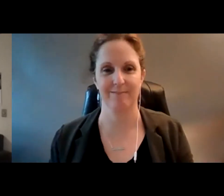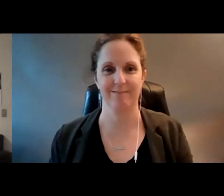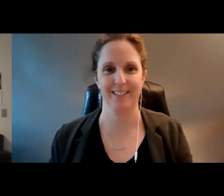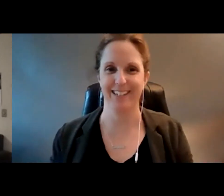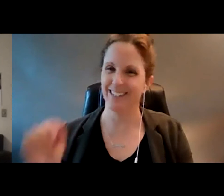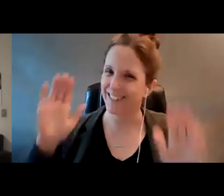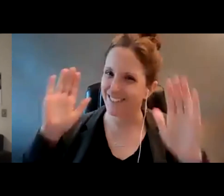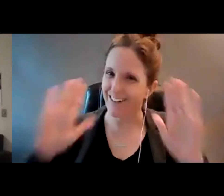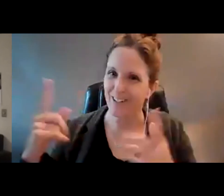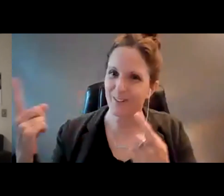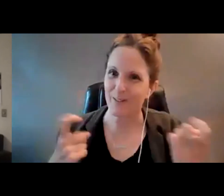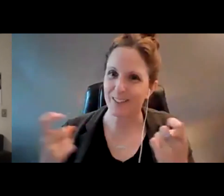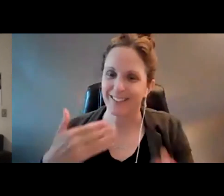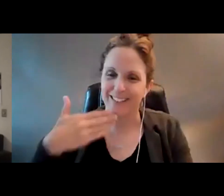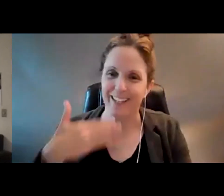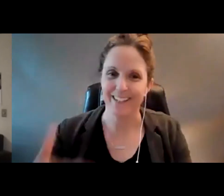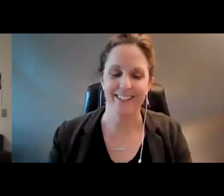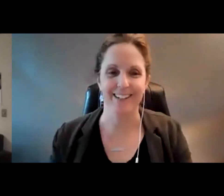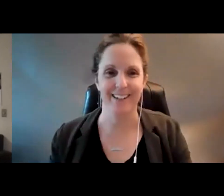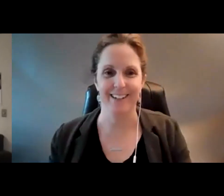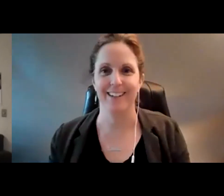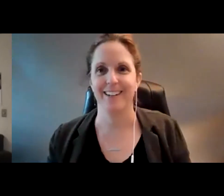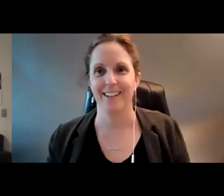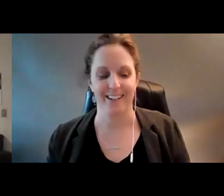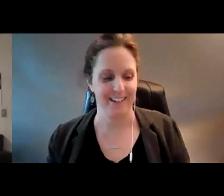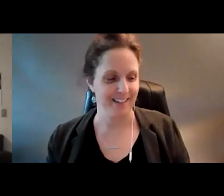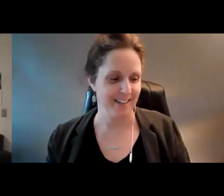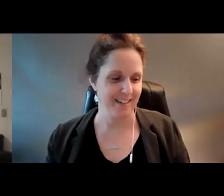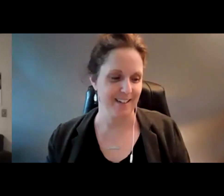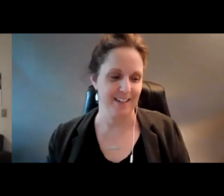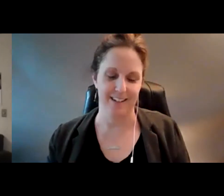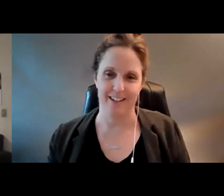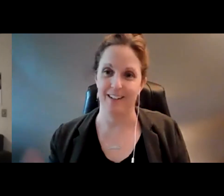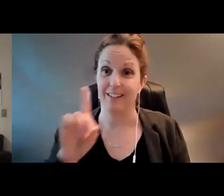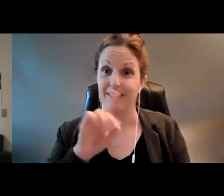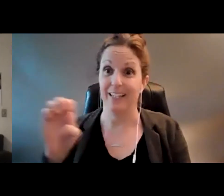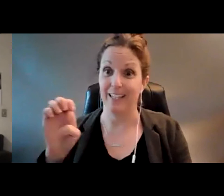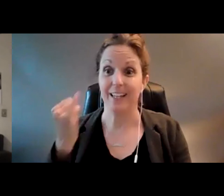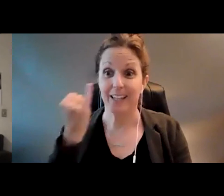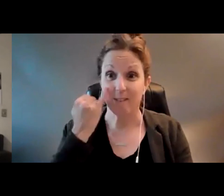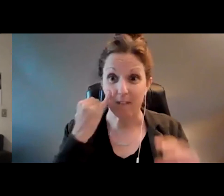hopefully we have faith that we will get those data and be able to look at that.